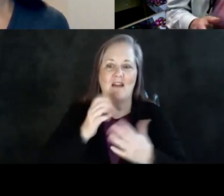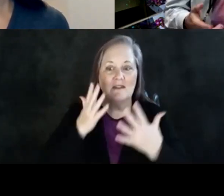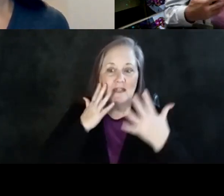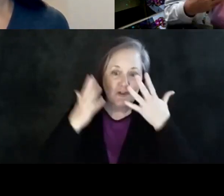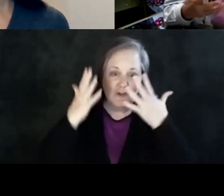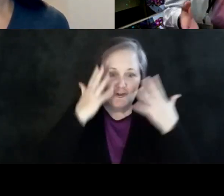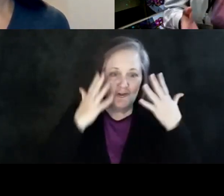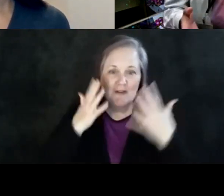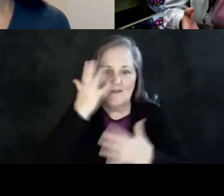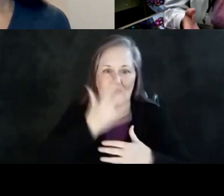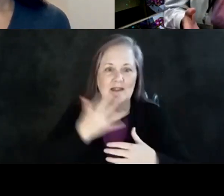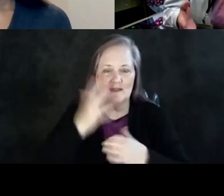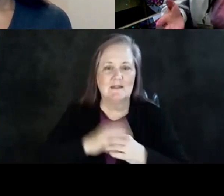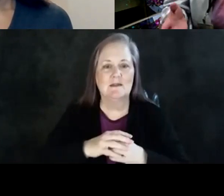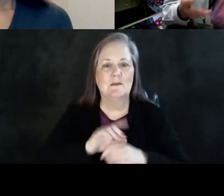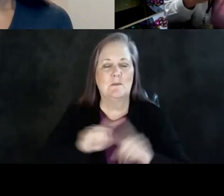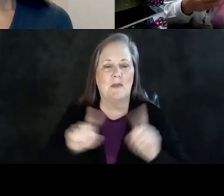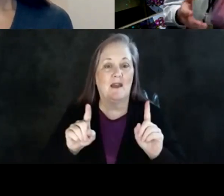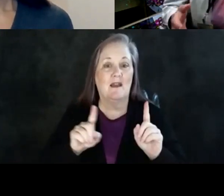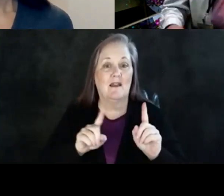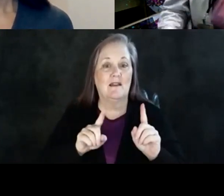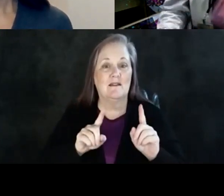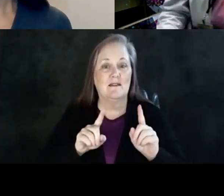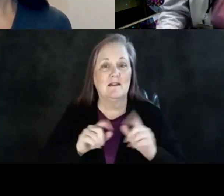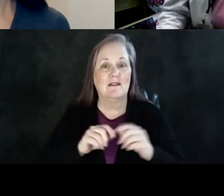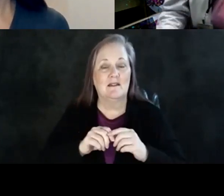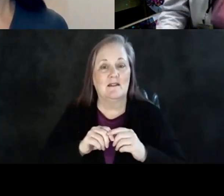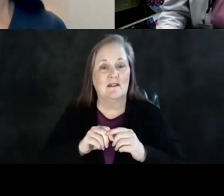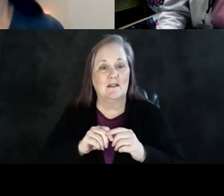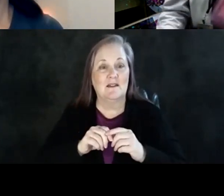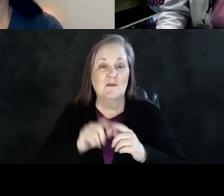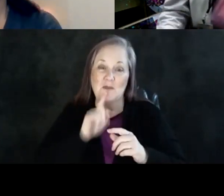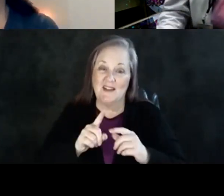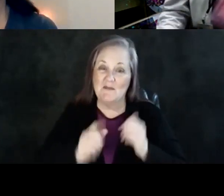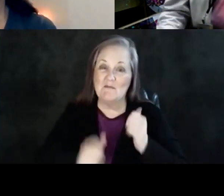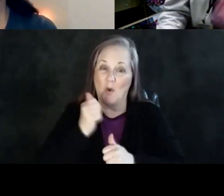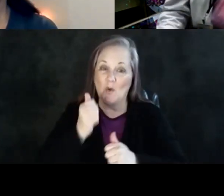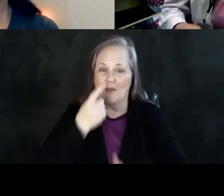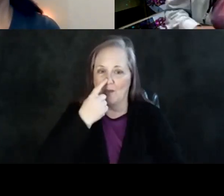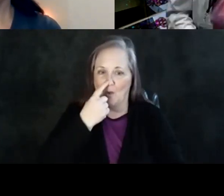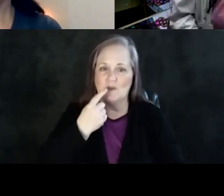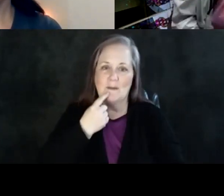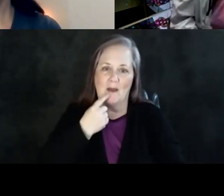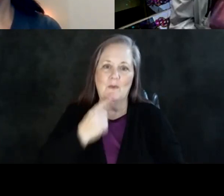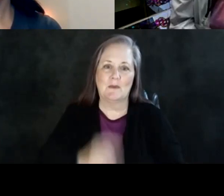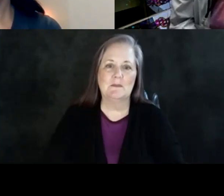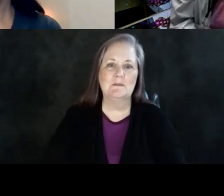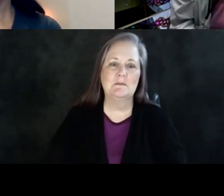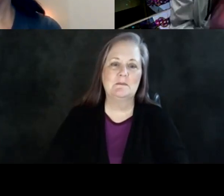face. But the real transmission is through the nose and mouth.